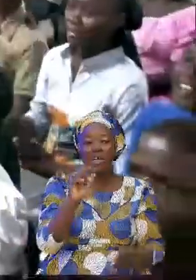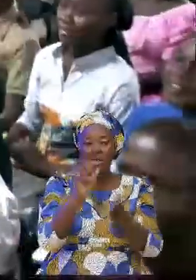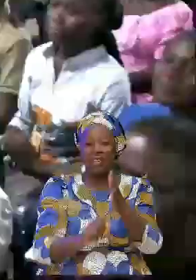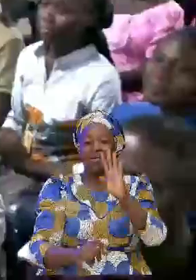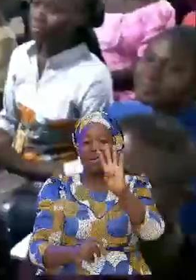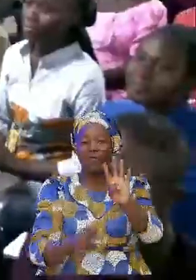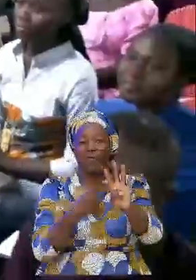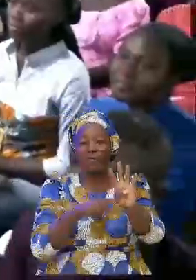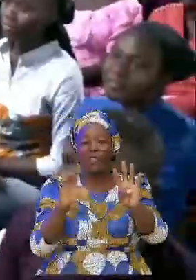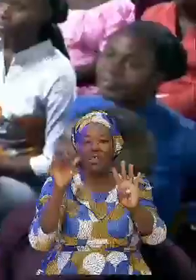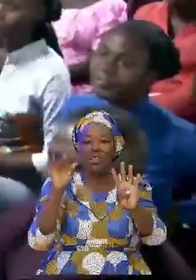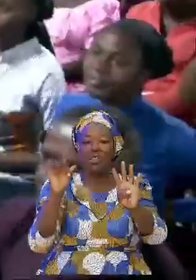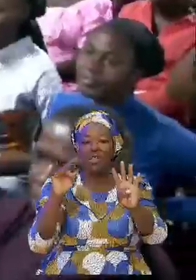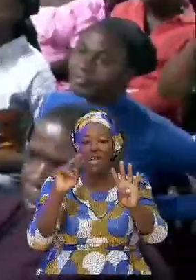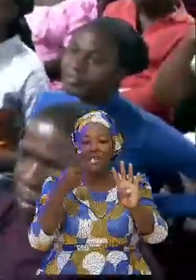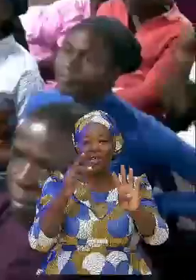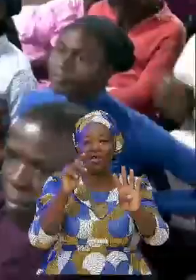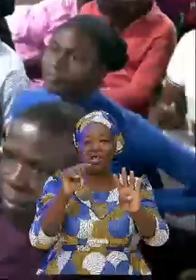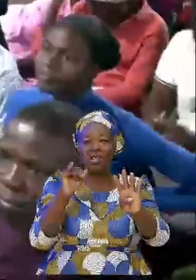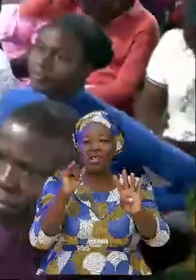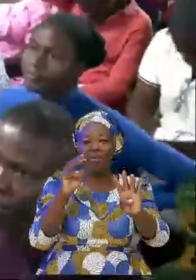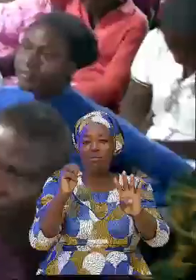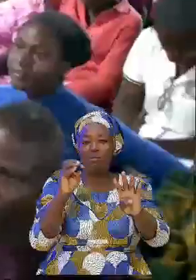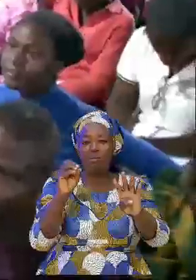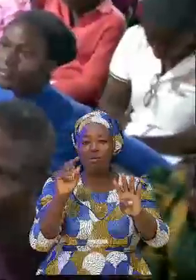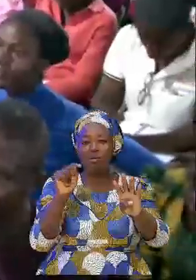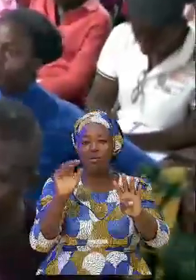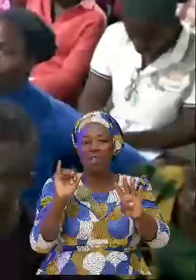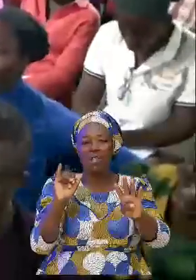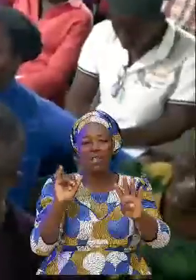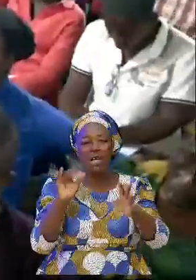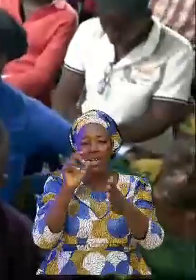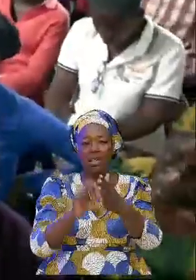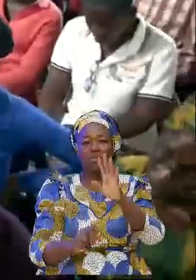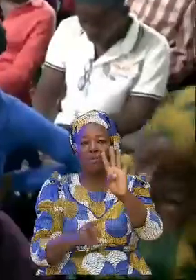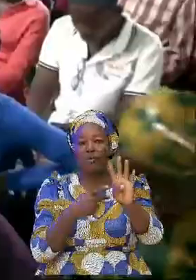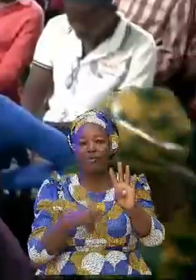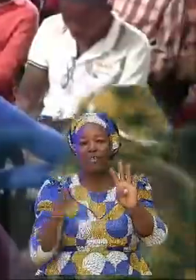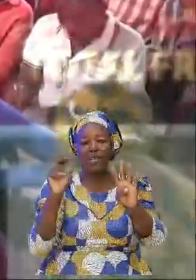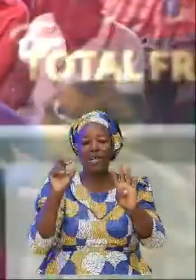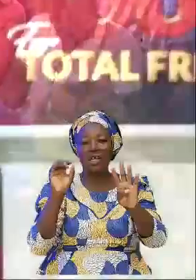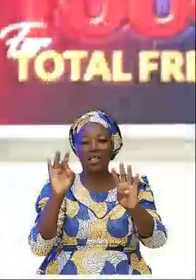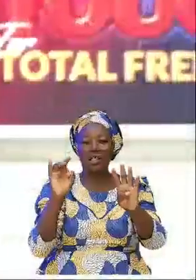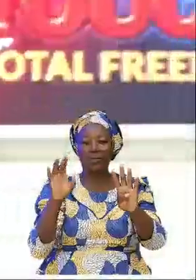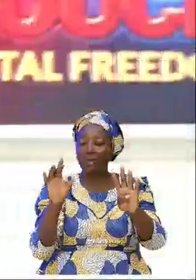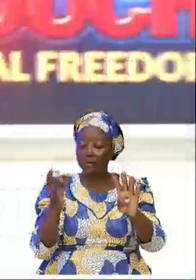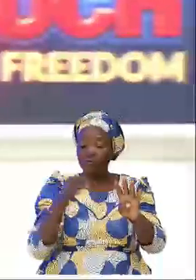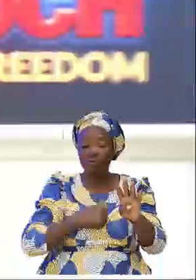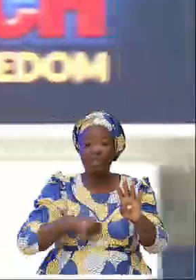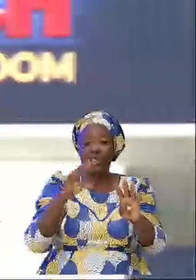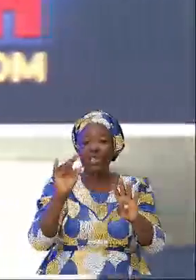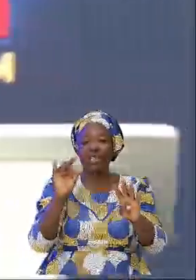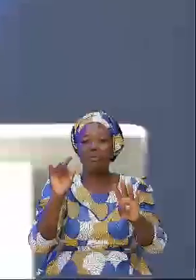2 Timothy chapter 4. I'm reading from verse 18. 2 Timothy chapter 4.